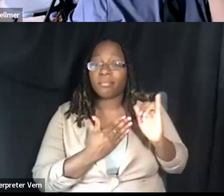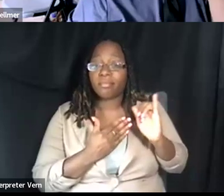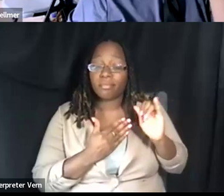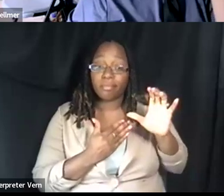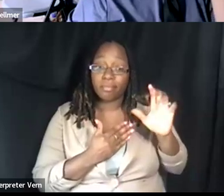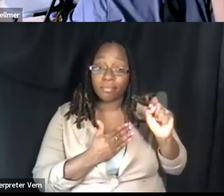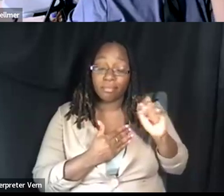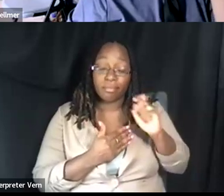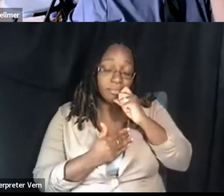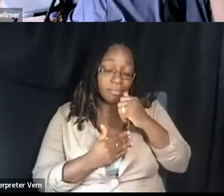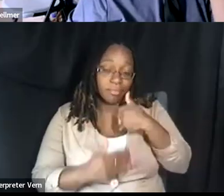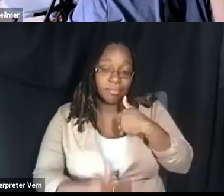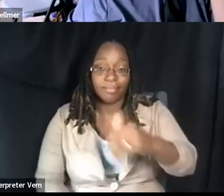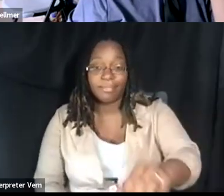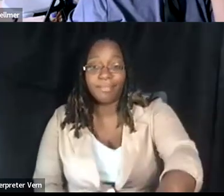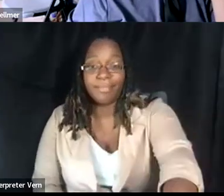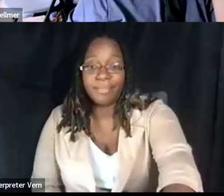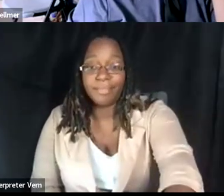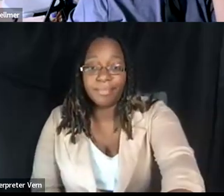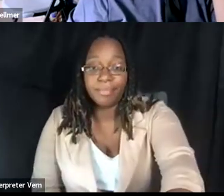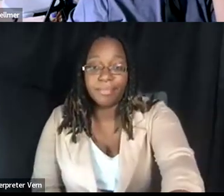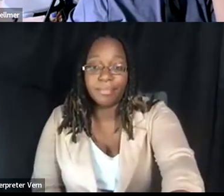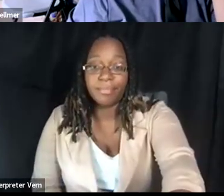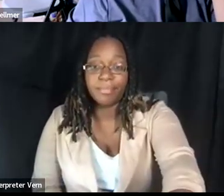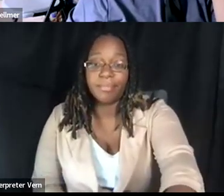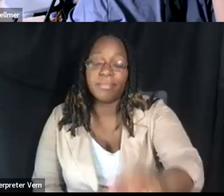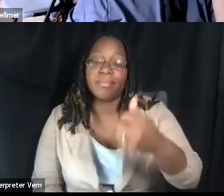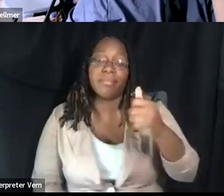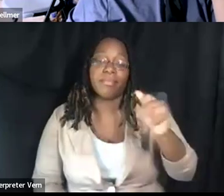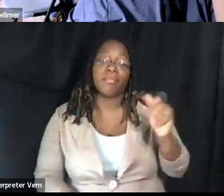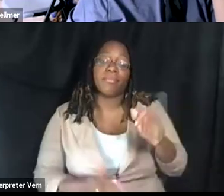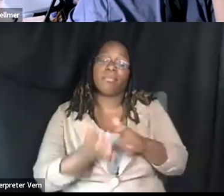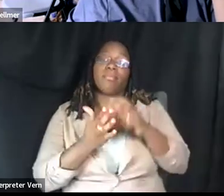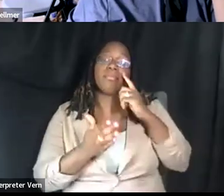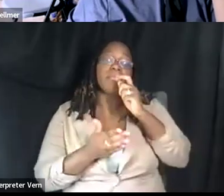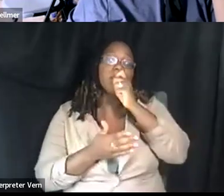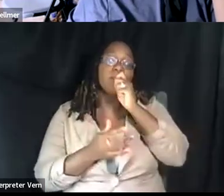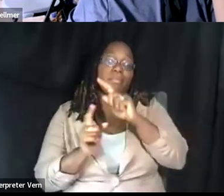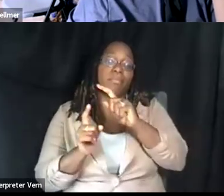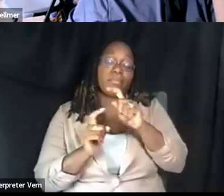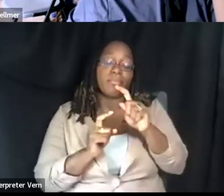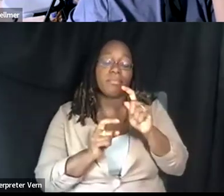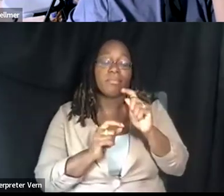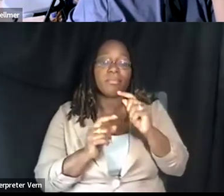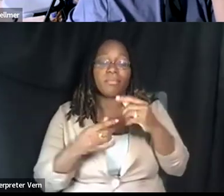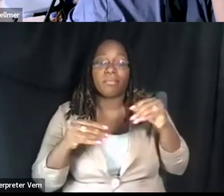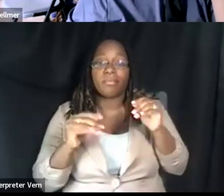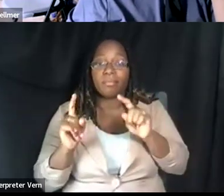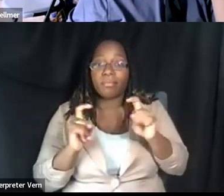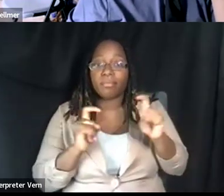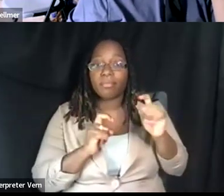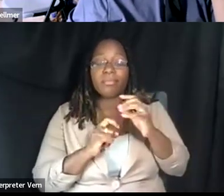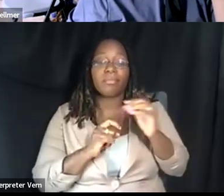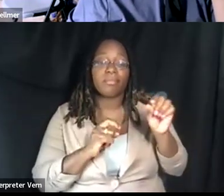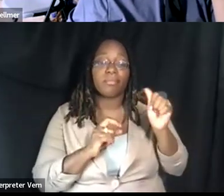not have them. Do any of the requirements for secret shopper surveys and enrollee experience surveys